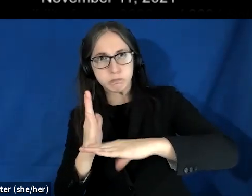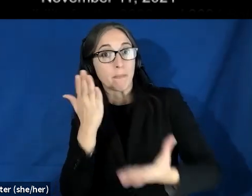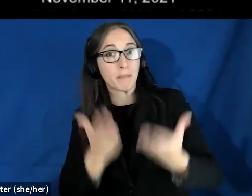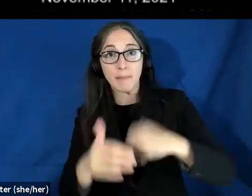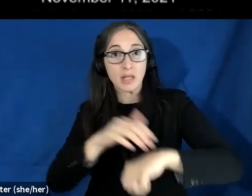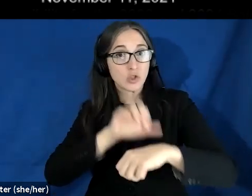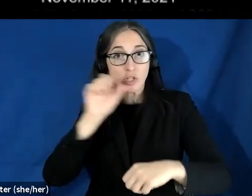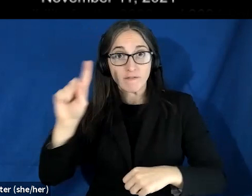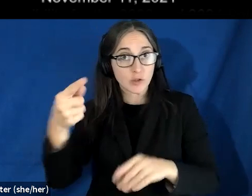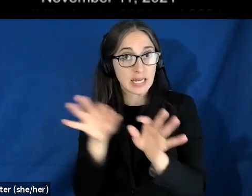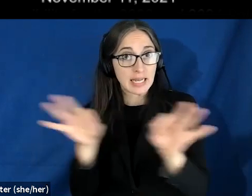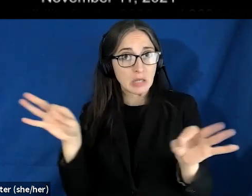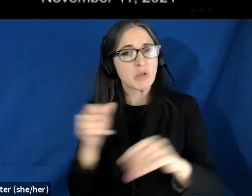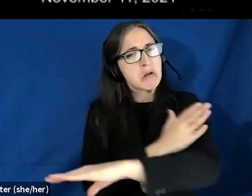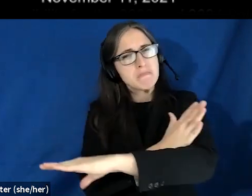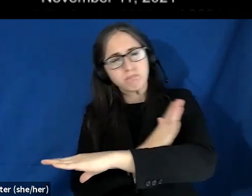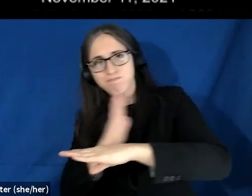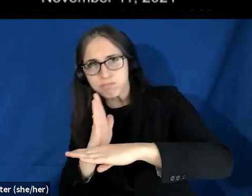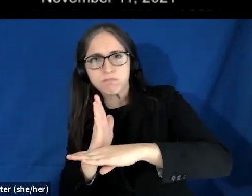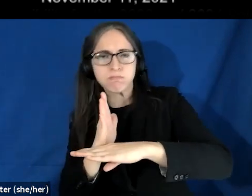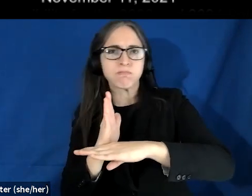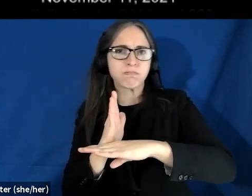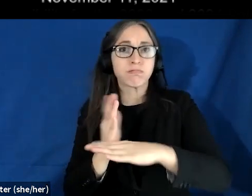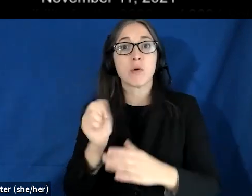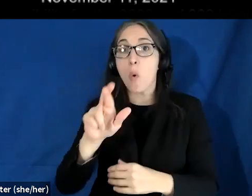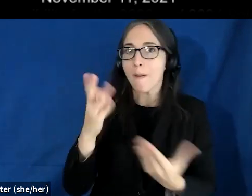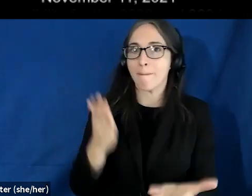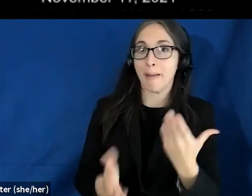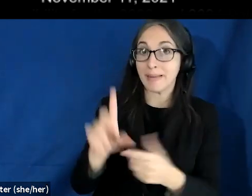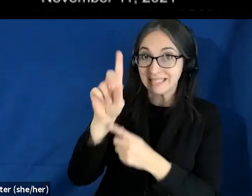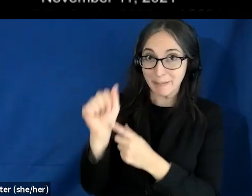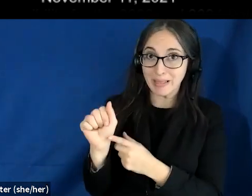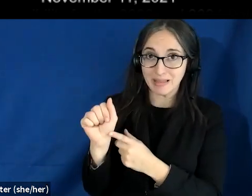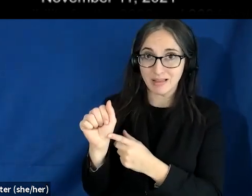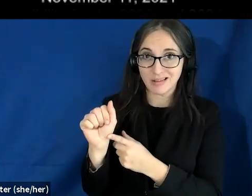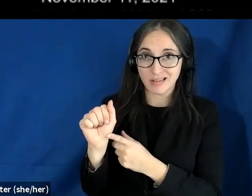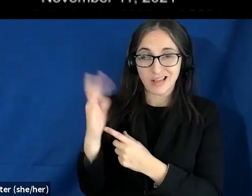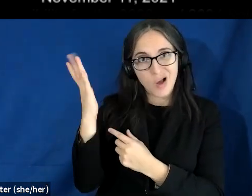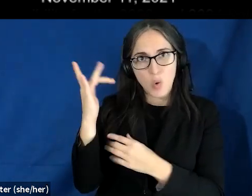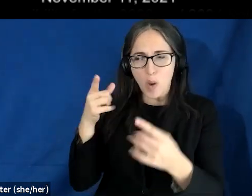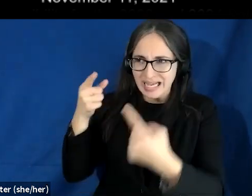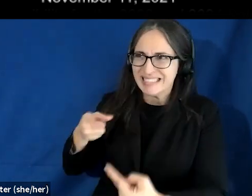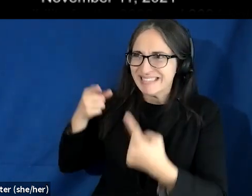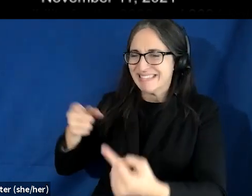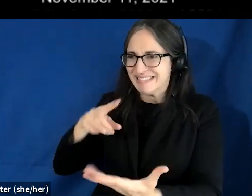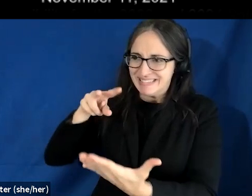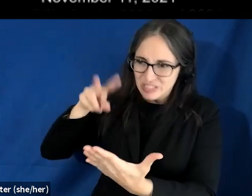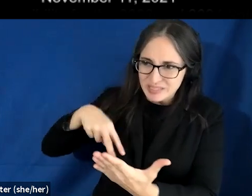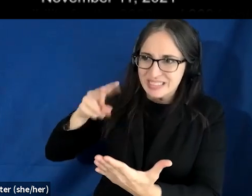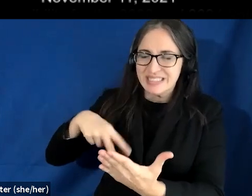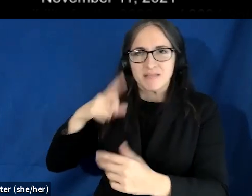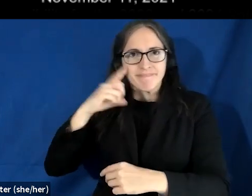language. Or it could be because of a disability, which makes it difficult for you to read or